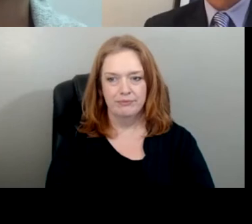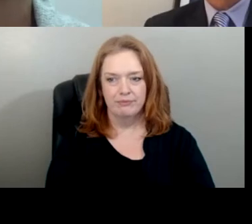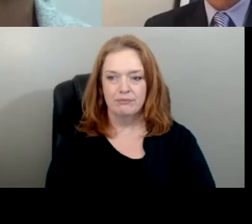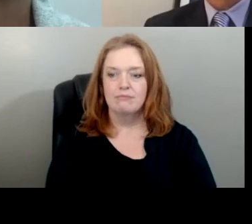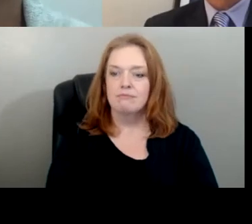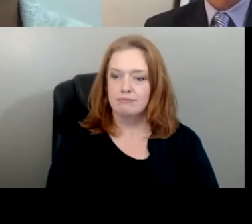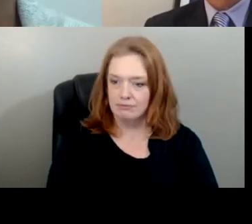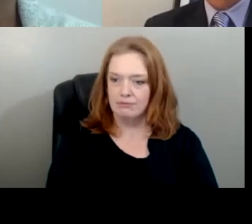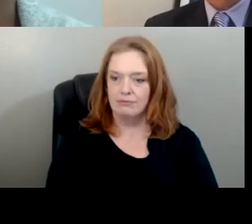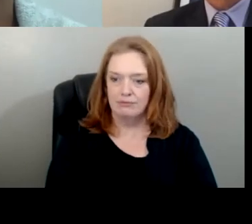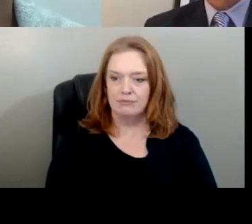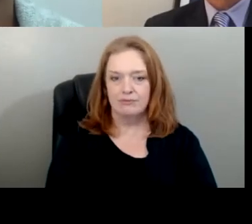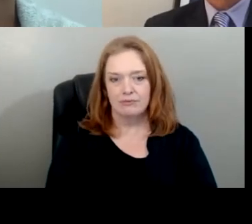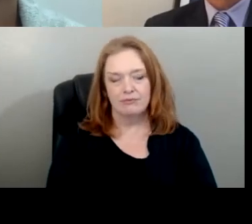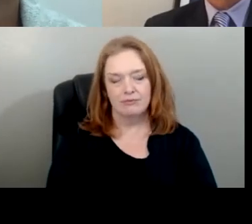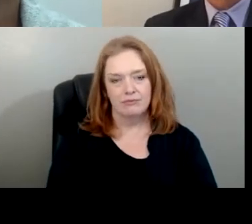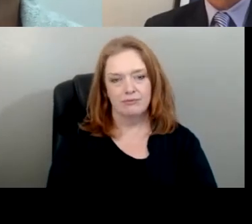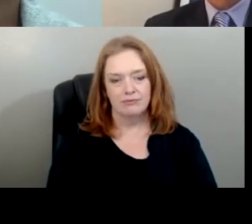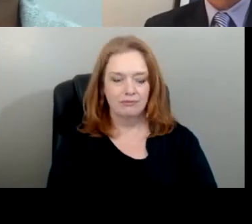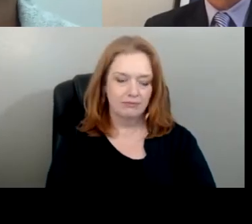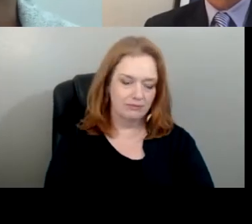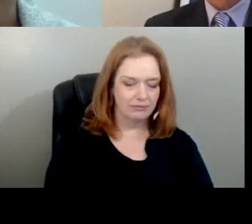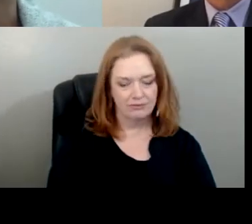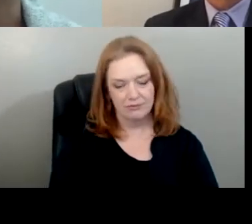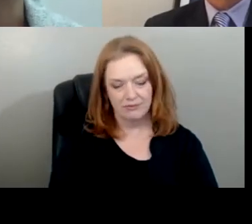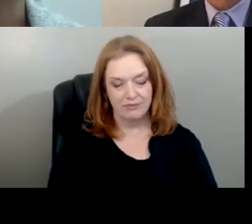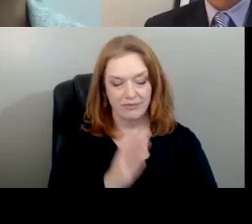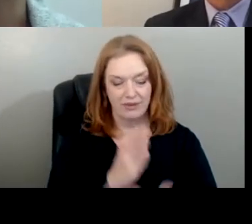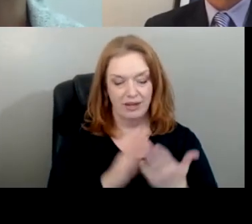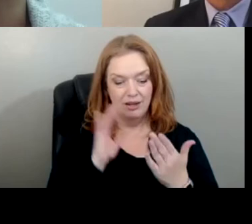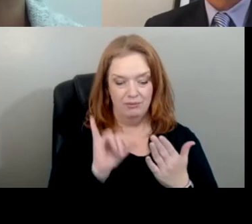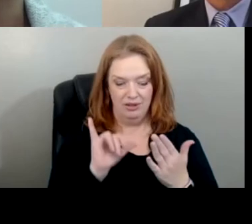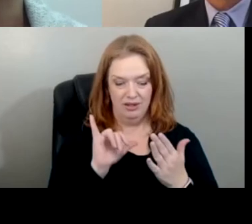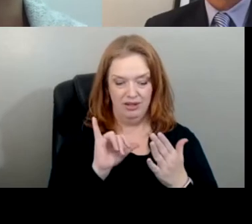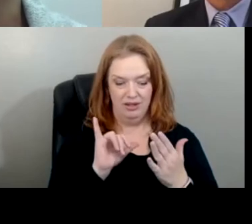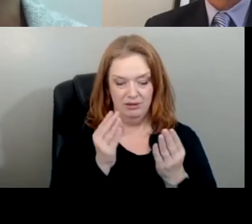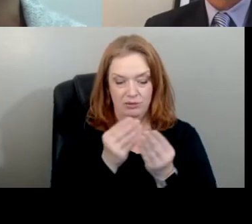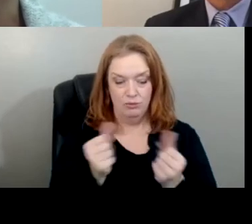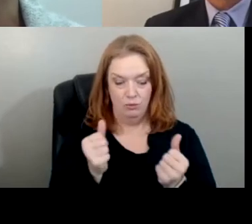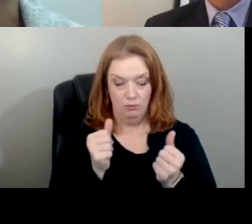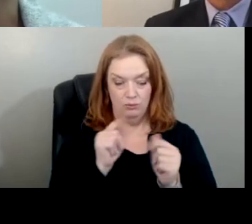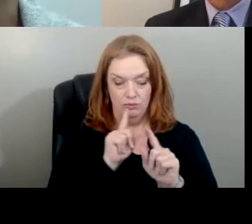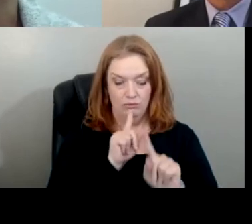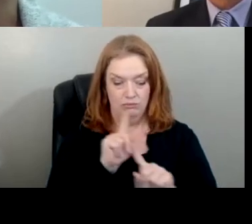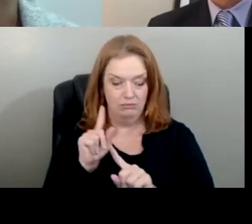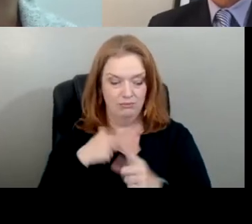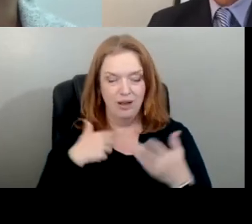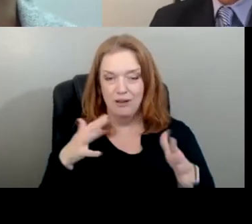So I think I had identified, you know, some of the solutions that, I guess, from our